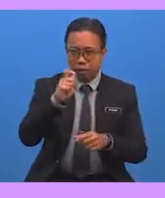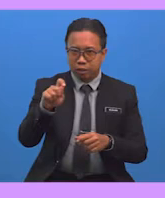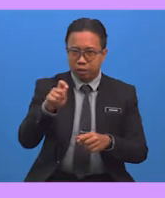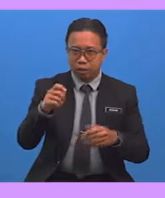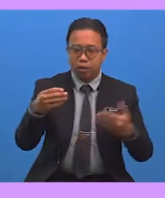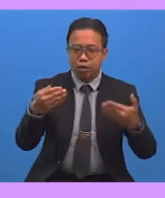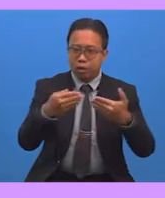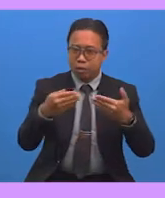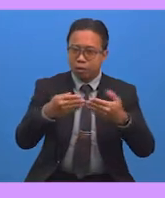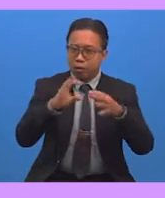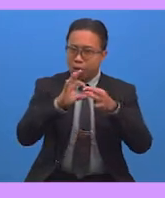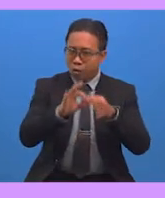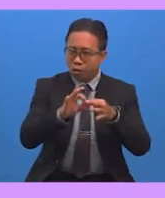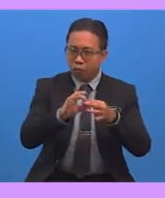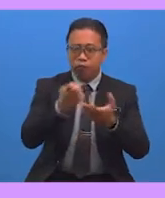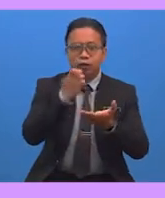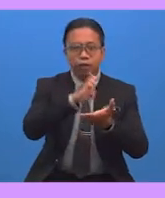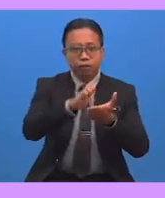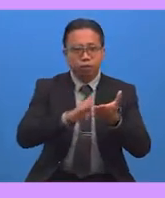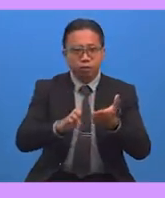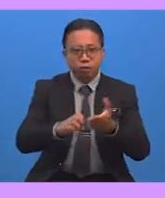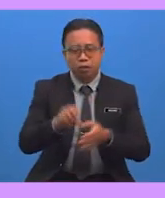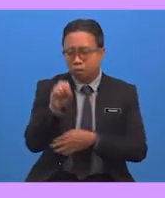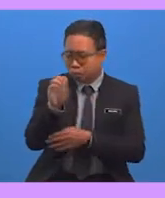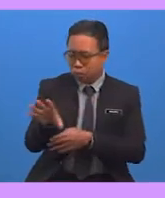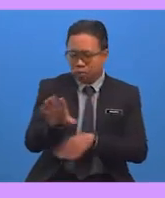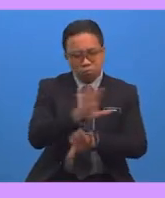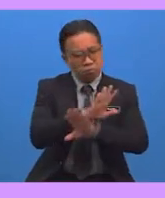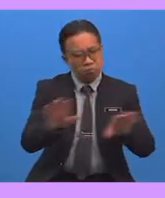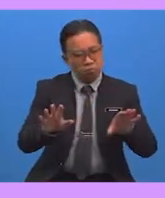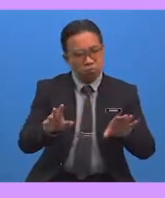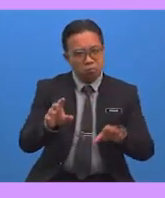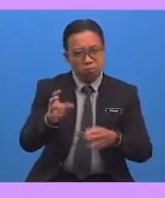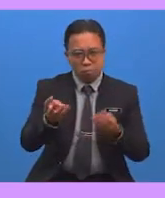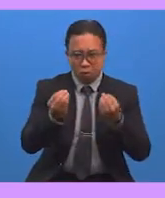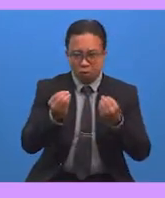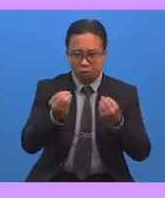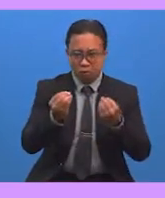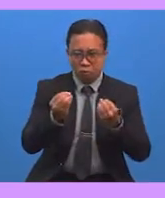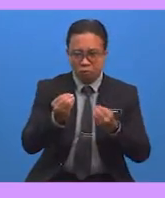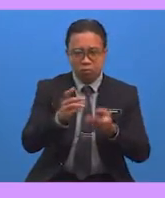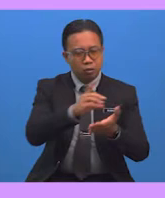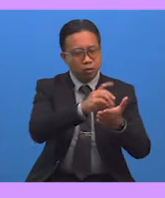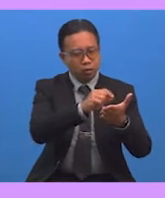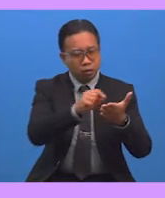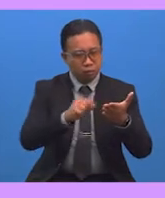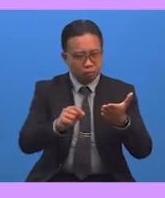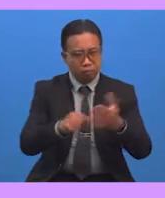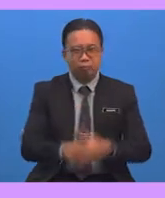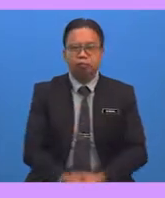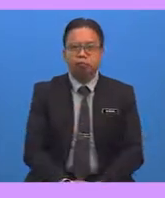the essay. Delete unnecessary information or details.